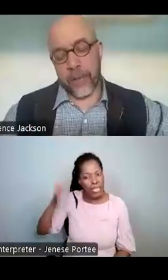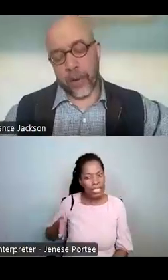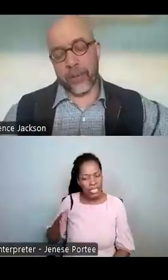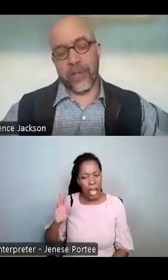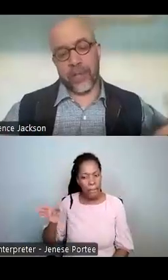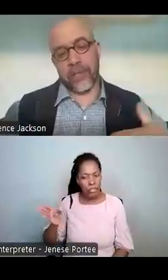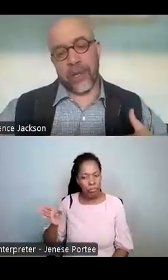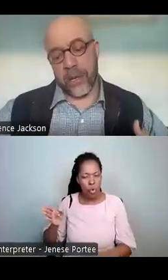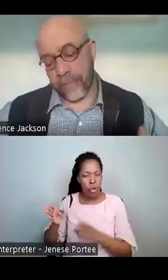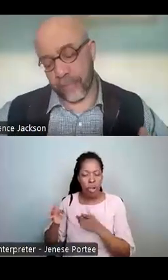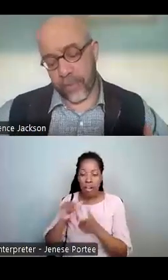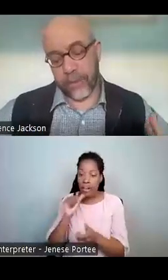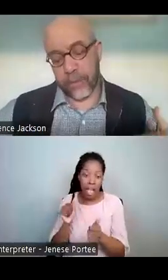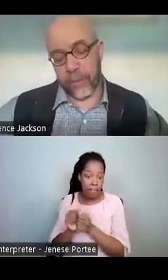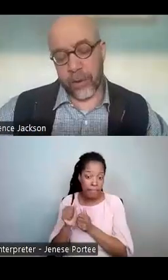the Sepulchians,